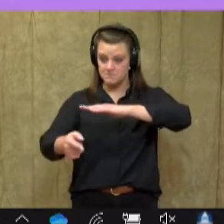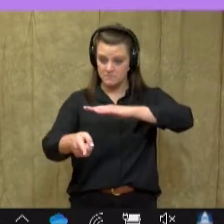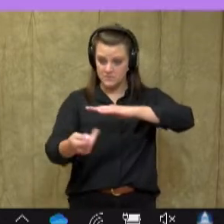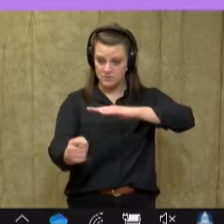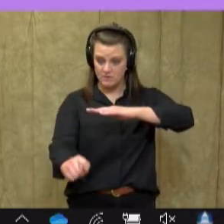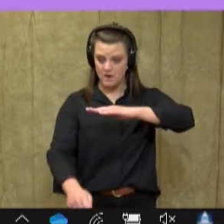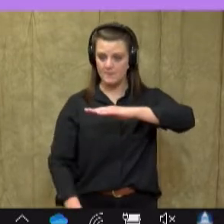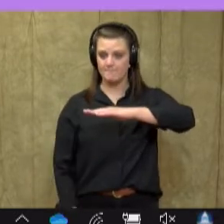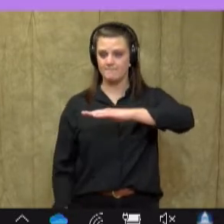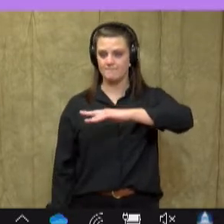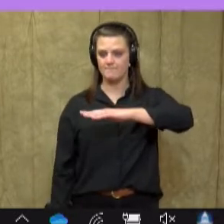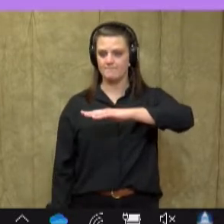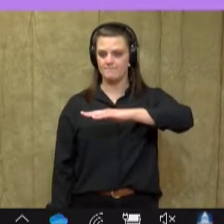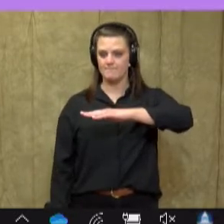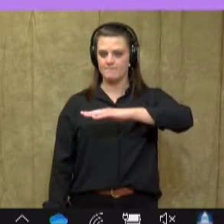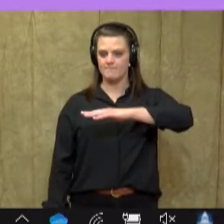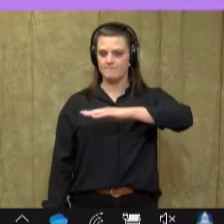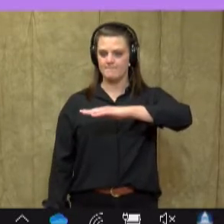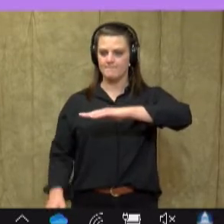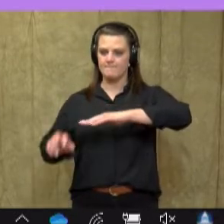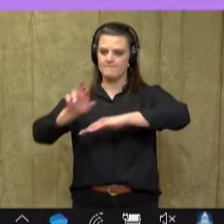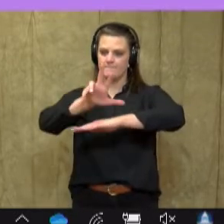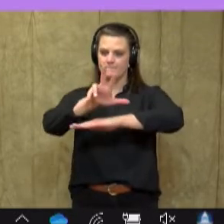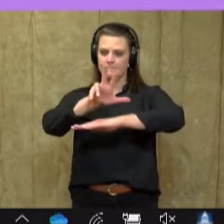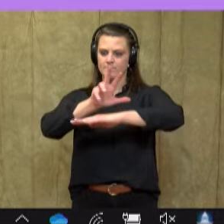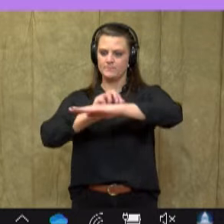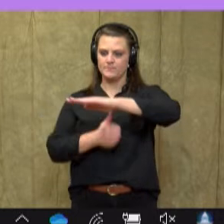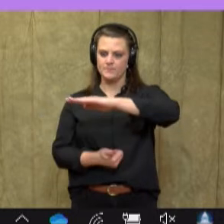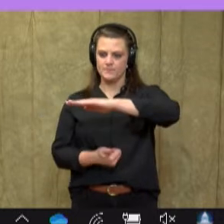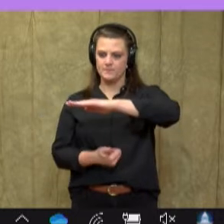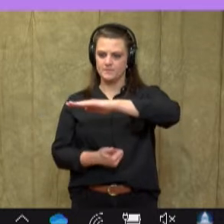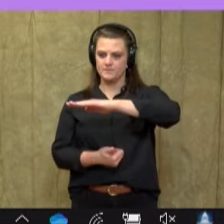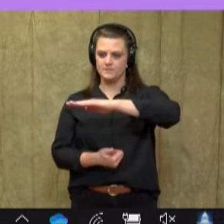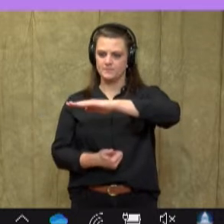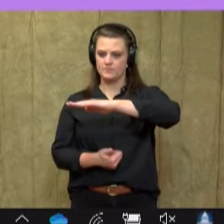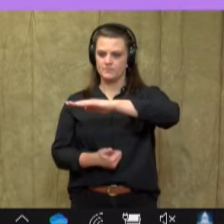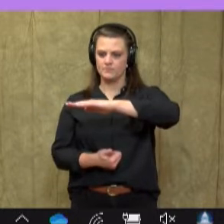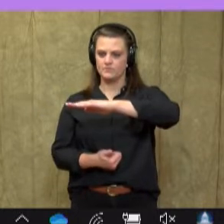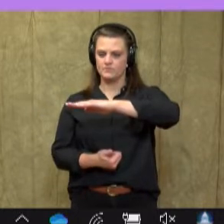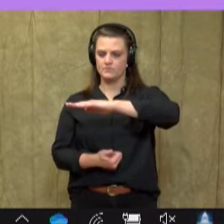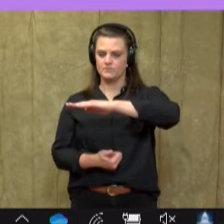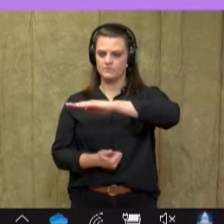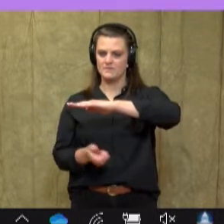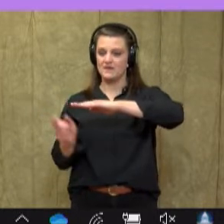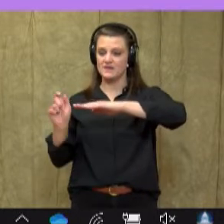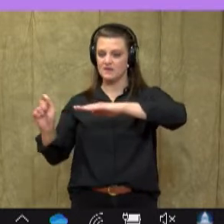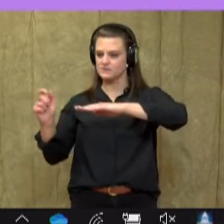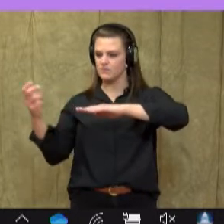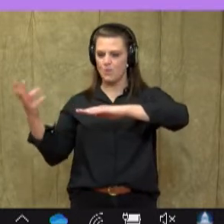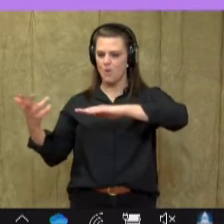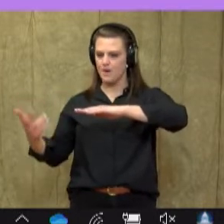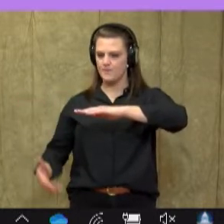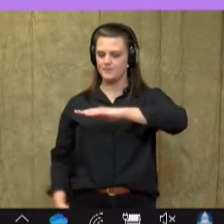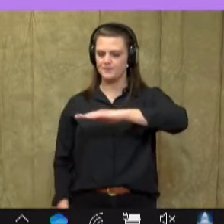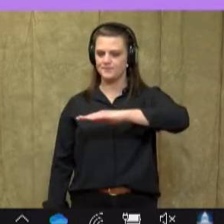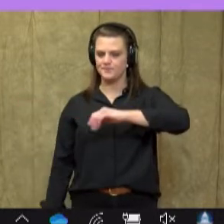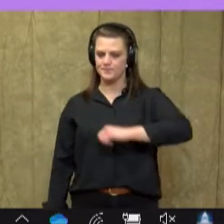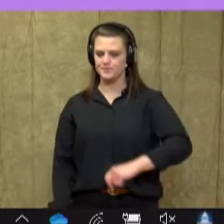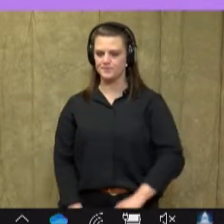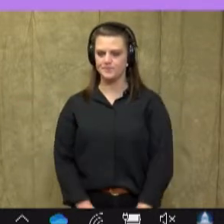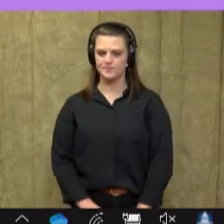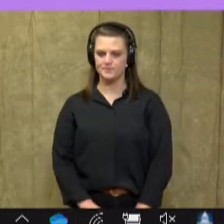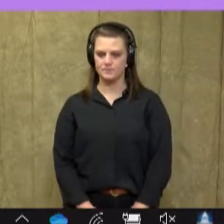it look like? 3 tenths, right? What about the decimal? What would the decimal look